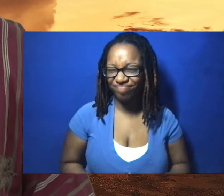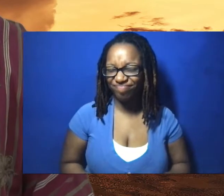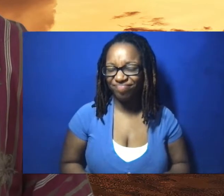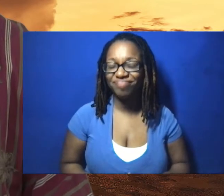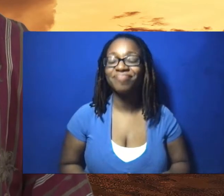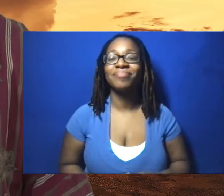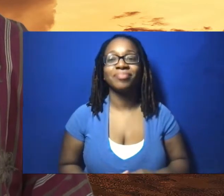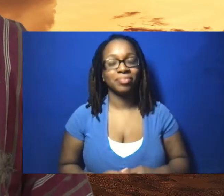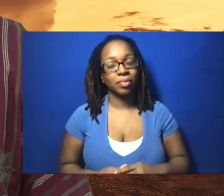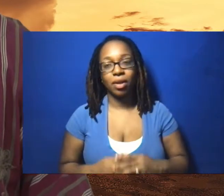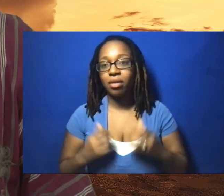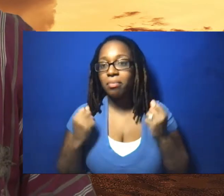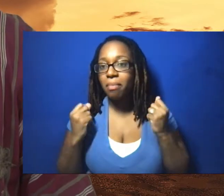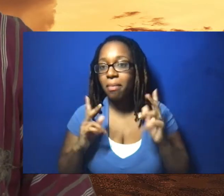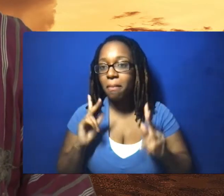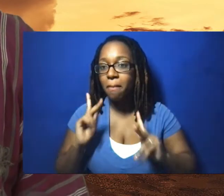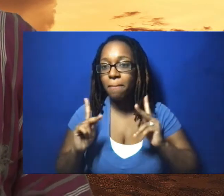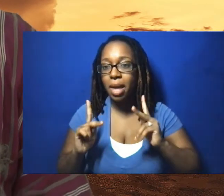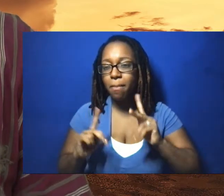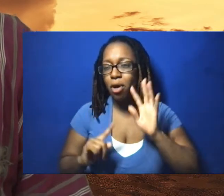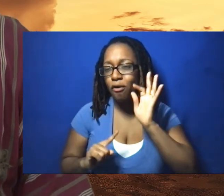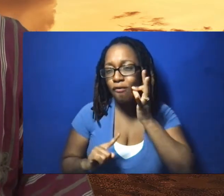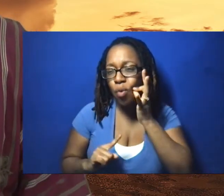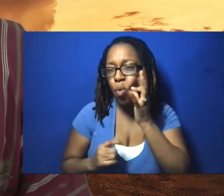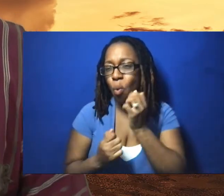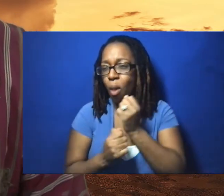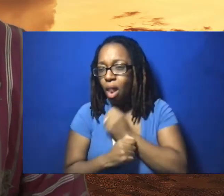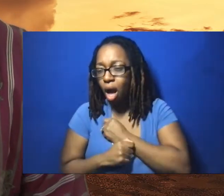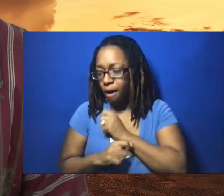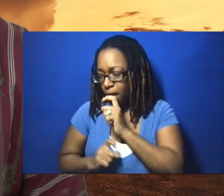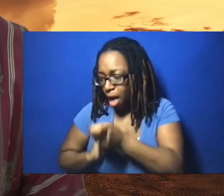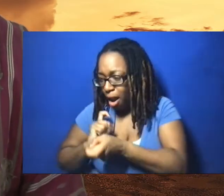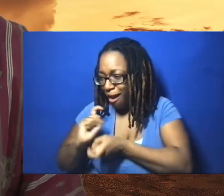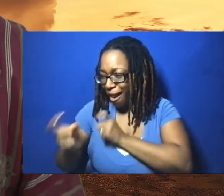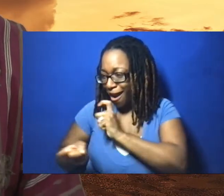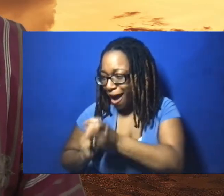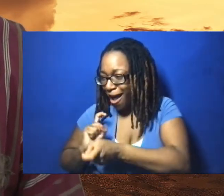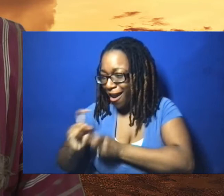Much love and fruit was given to Kuumba,